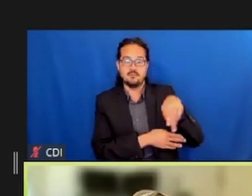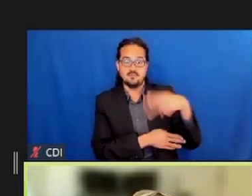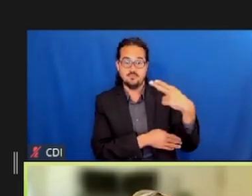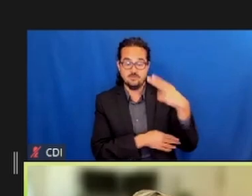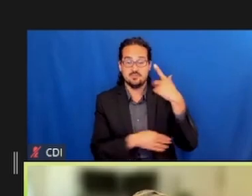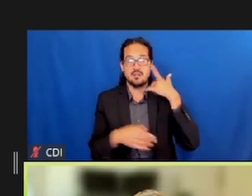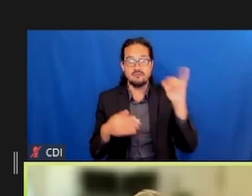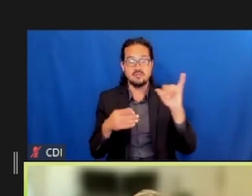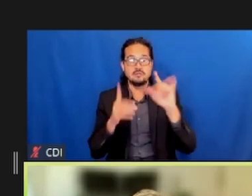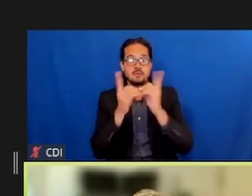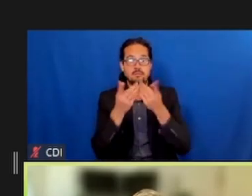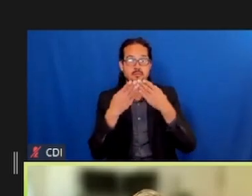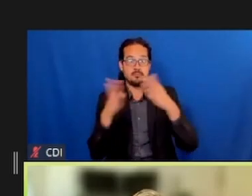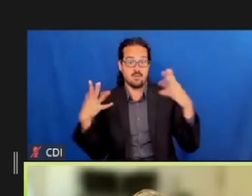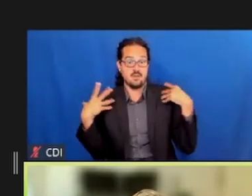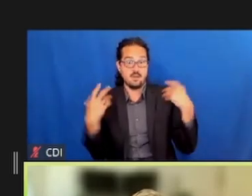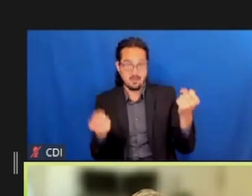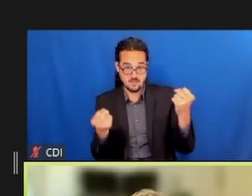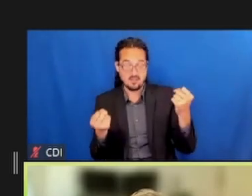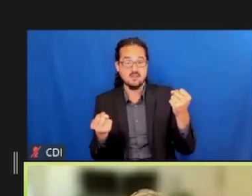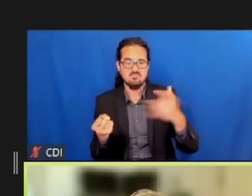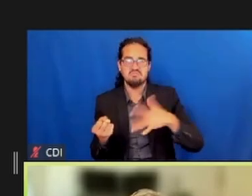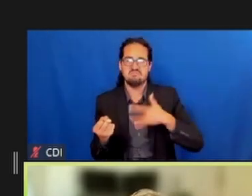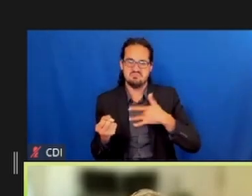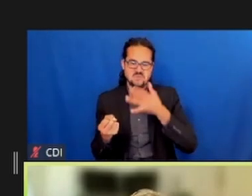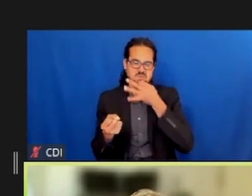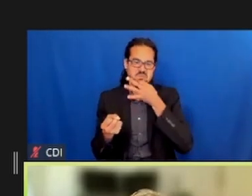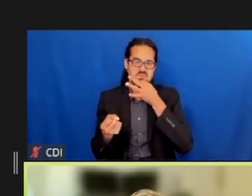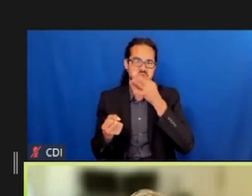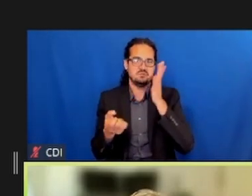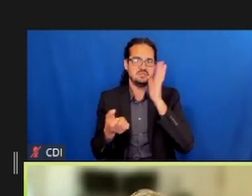change fairly soon. Next slide, please.